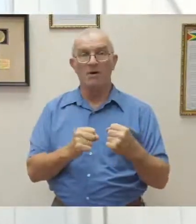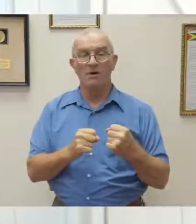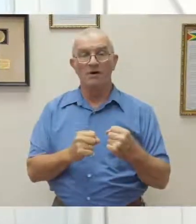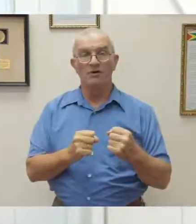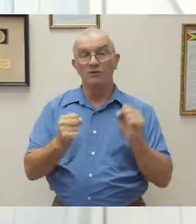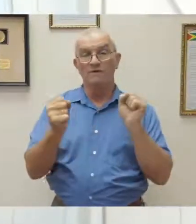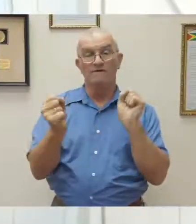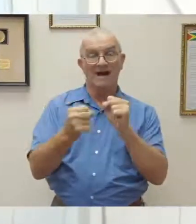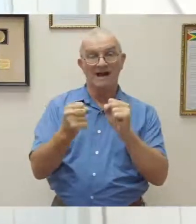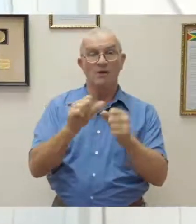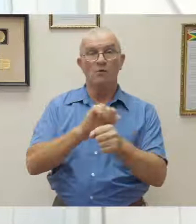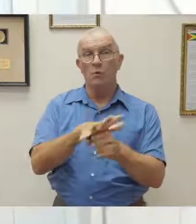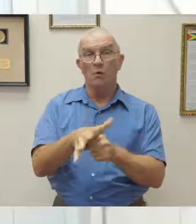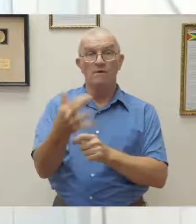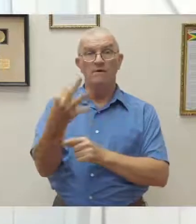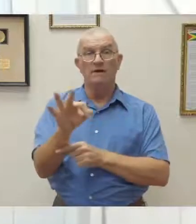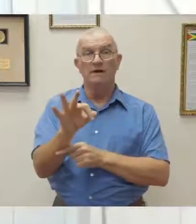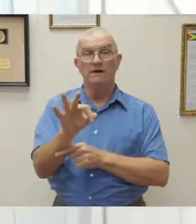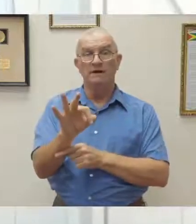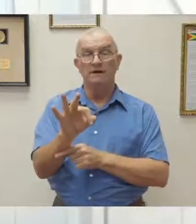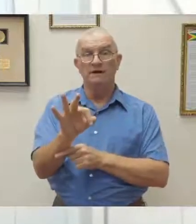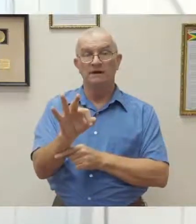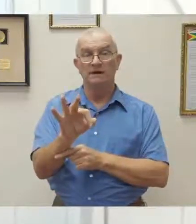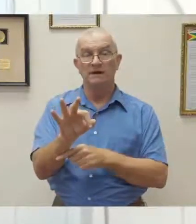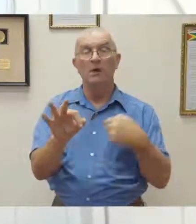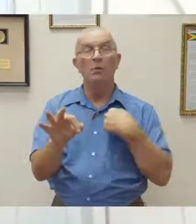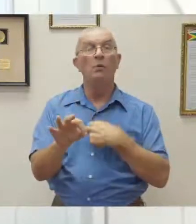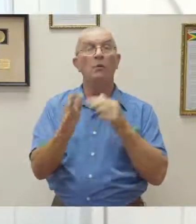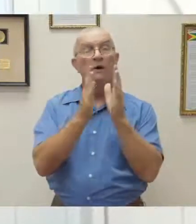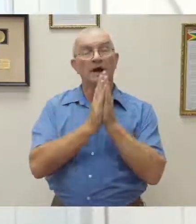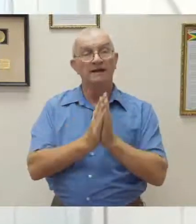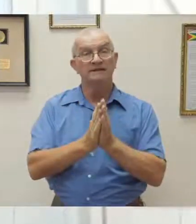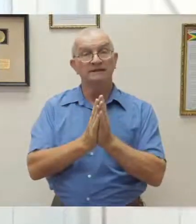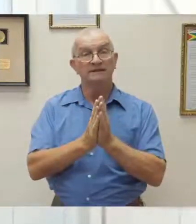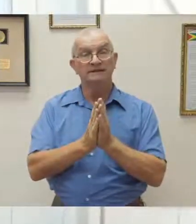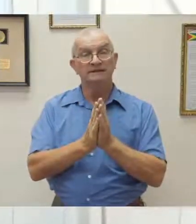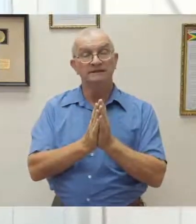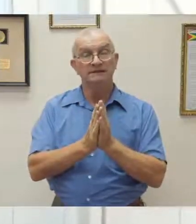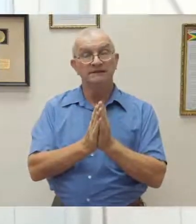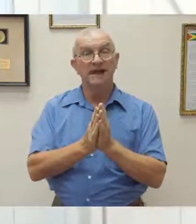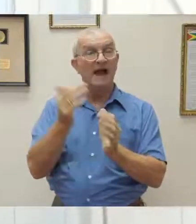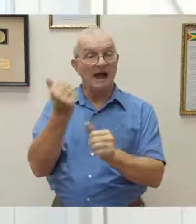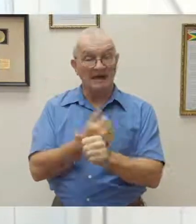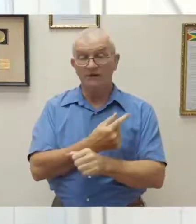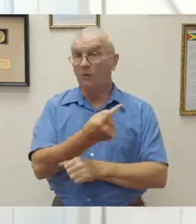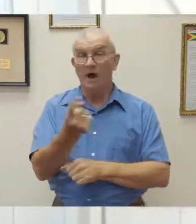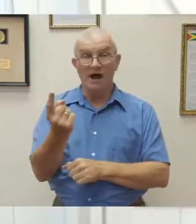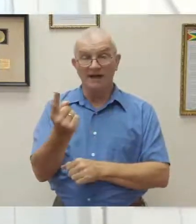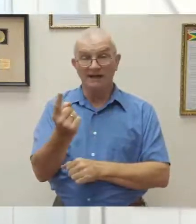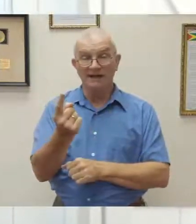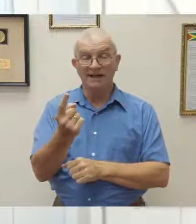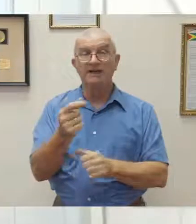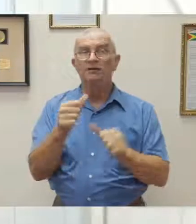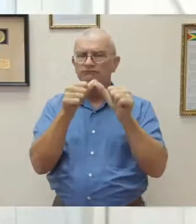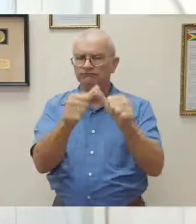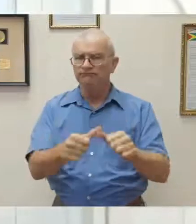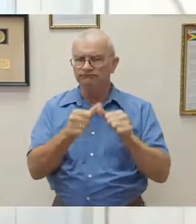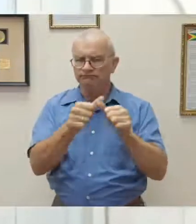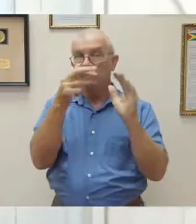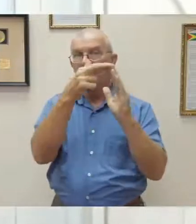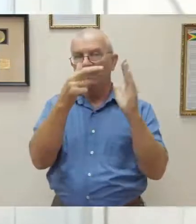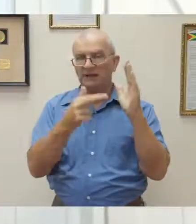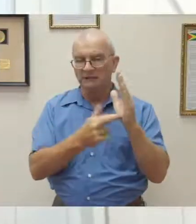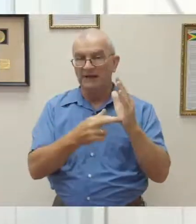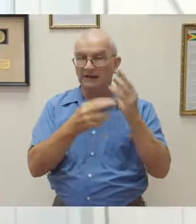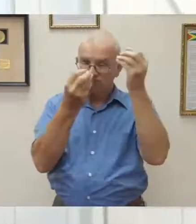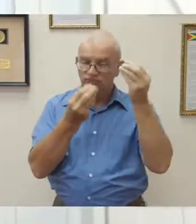fight COVID-19, and we ask that everybody adhere to the guidelines set out by the Ministry of